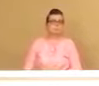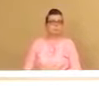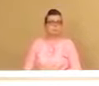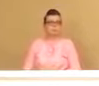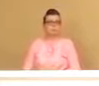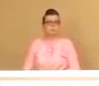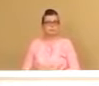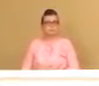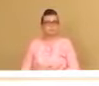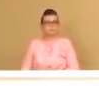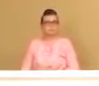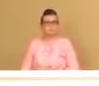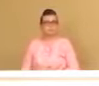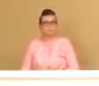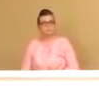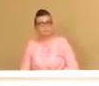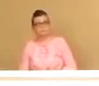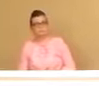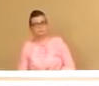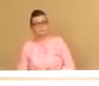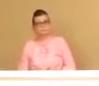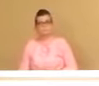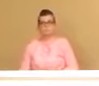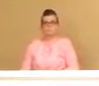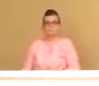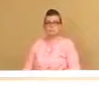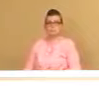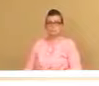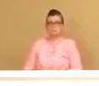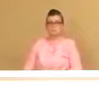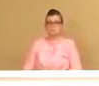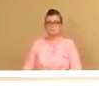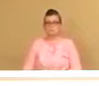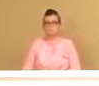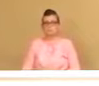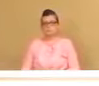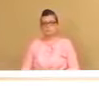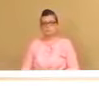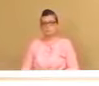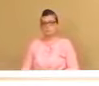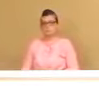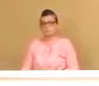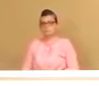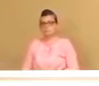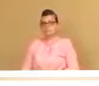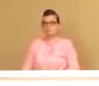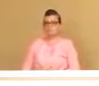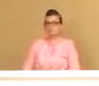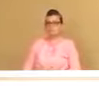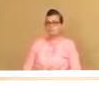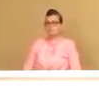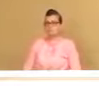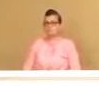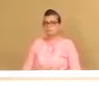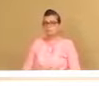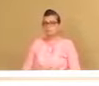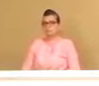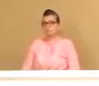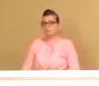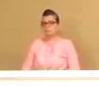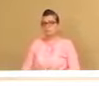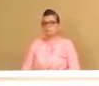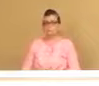get Him in your life and in your world, He will turn. Oh, listen to me. The Bible said they that turned the world upside down have come over here